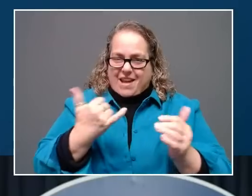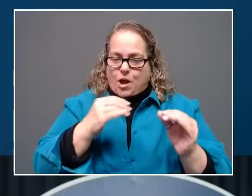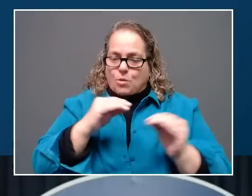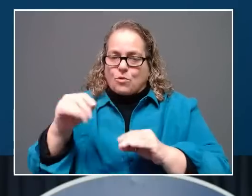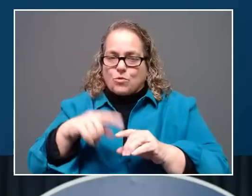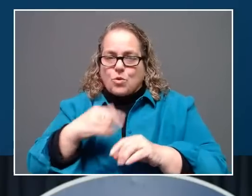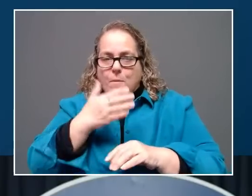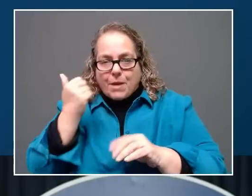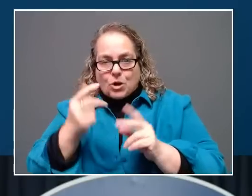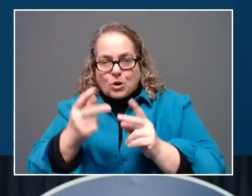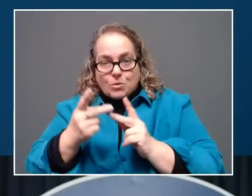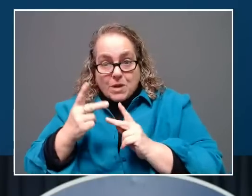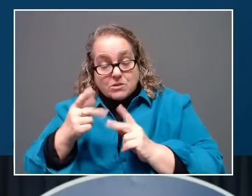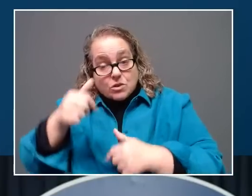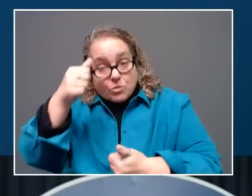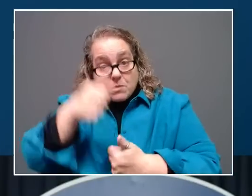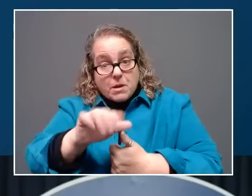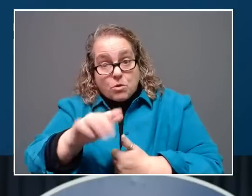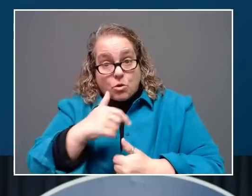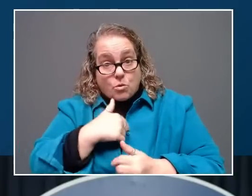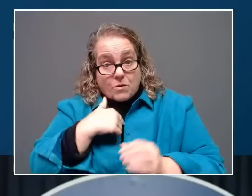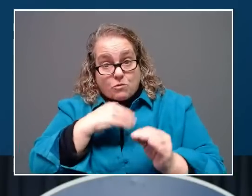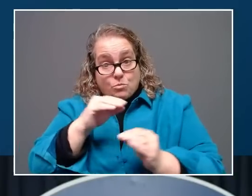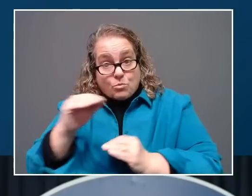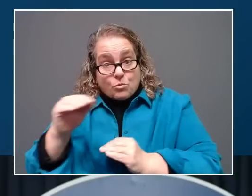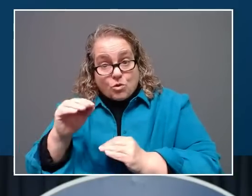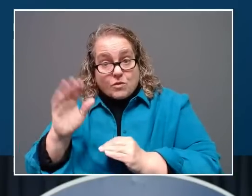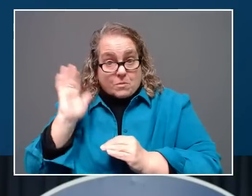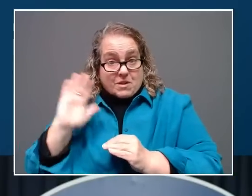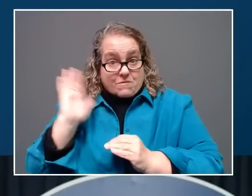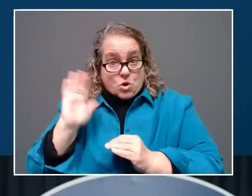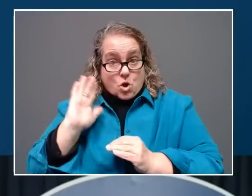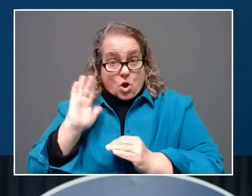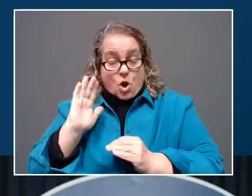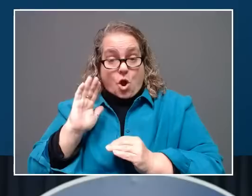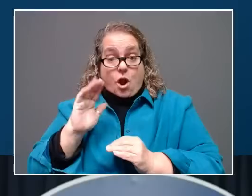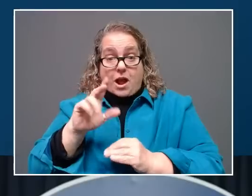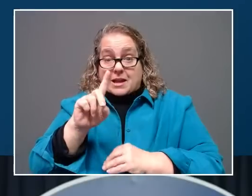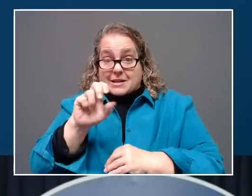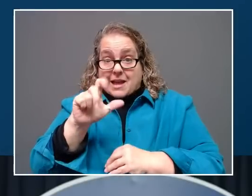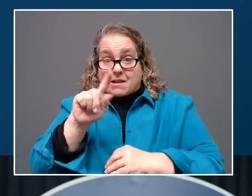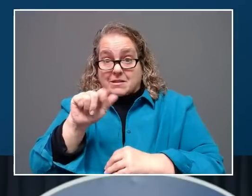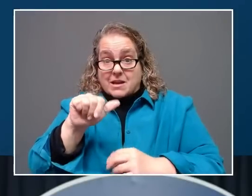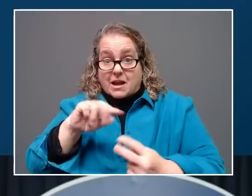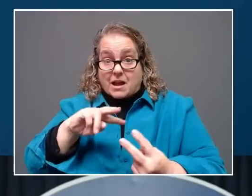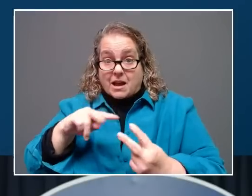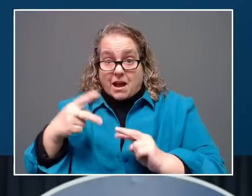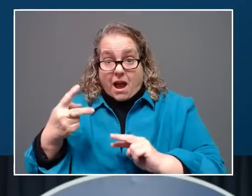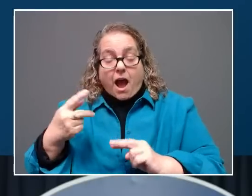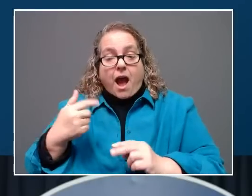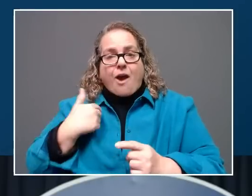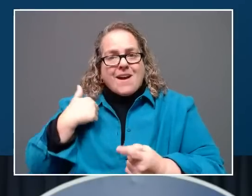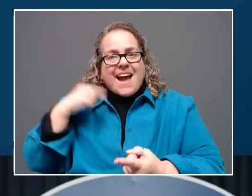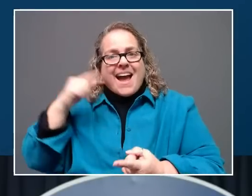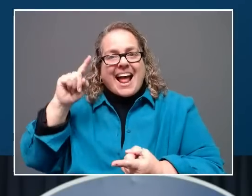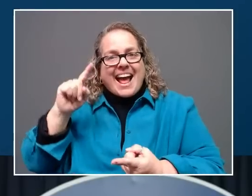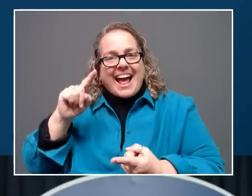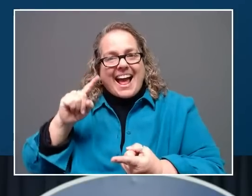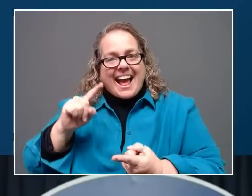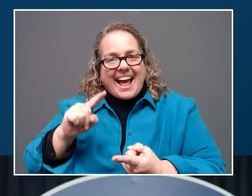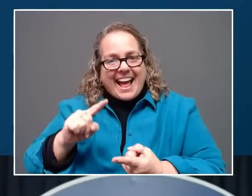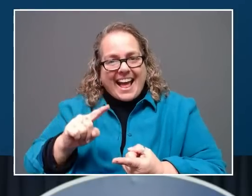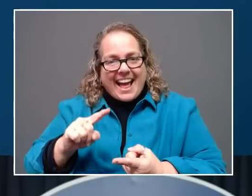to a better place when Delta was receding and then Omicron hit. So we've got to be humble in that we are